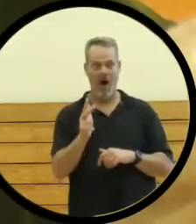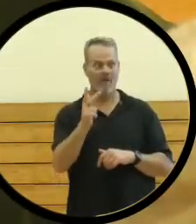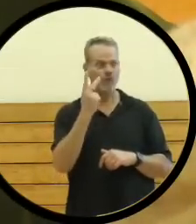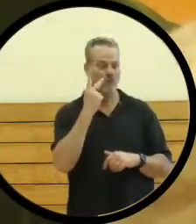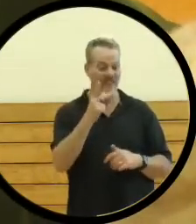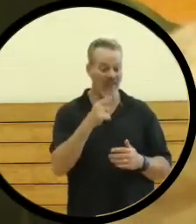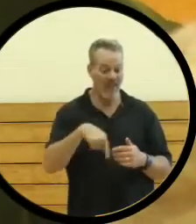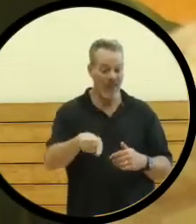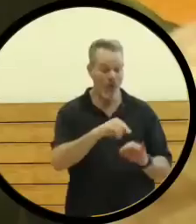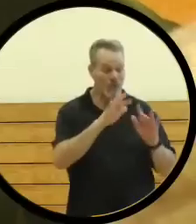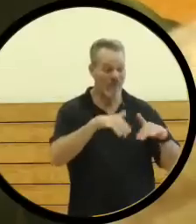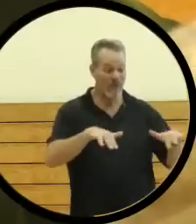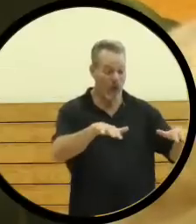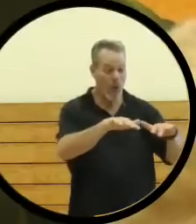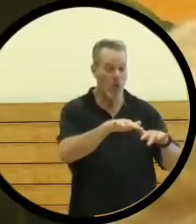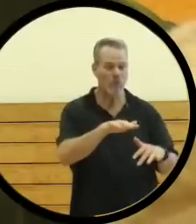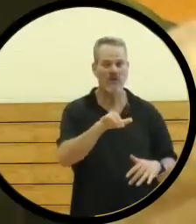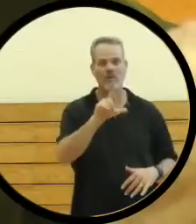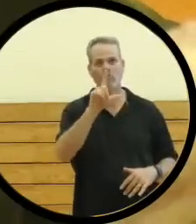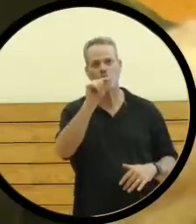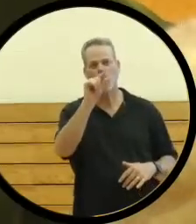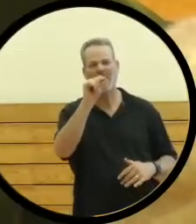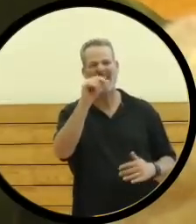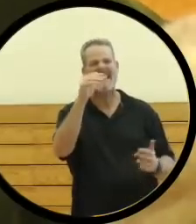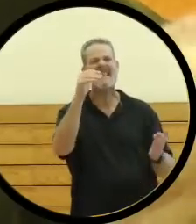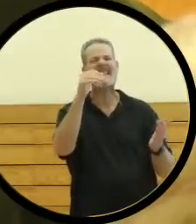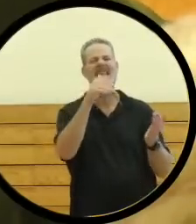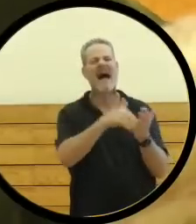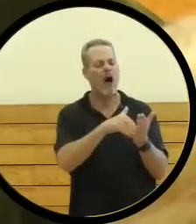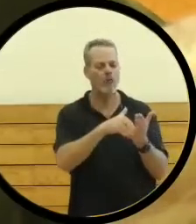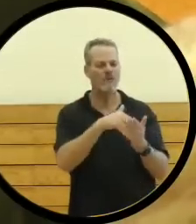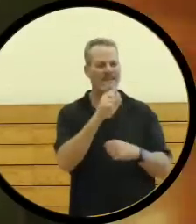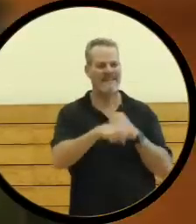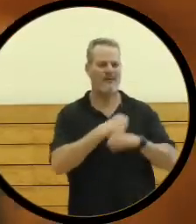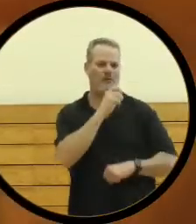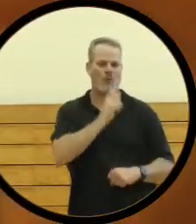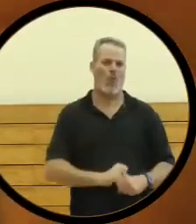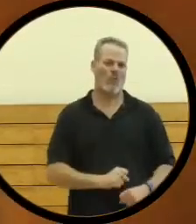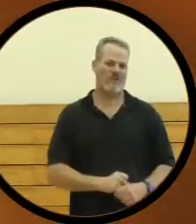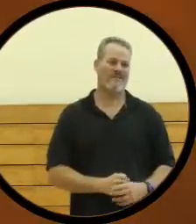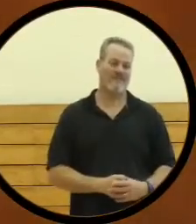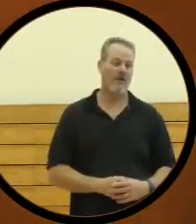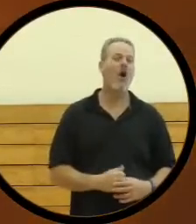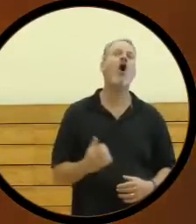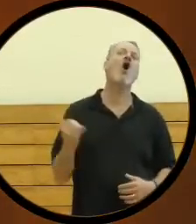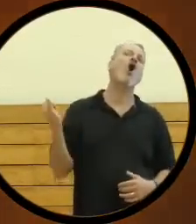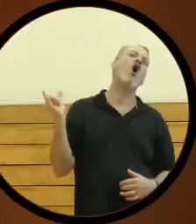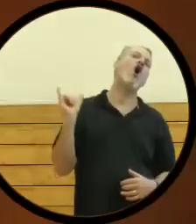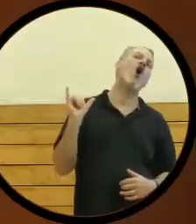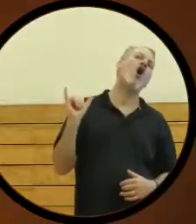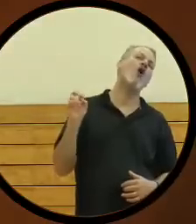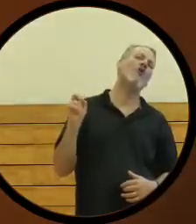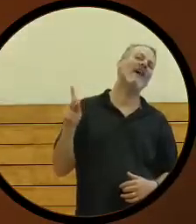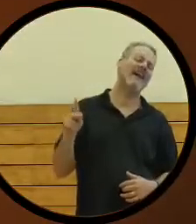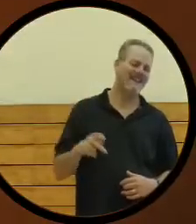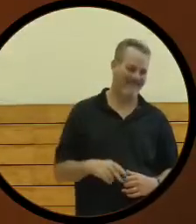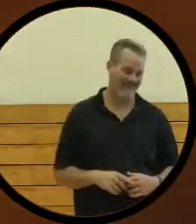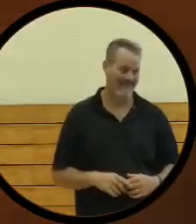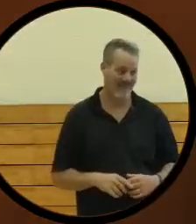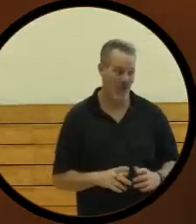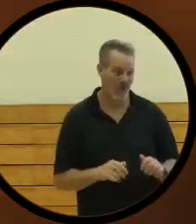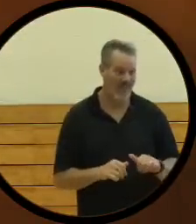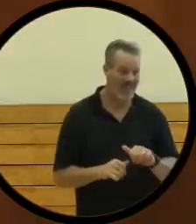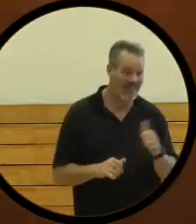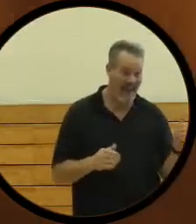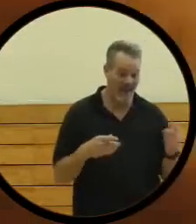between 5, 10, 15, 20,000 years old. Okay, if you go the other direction,